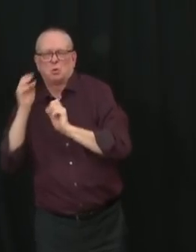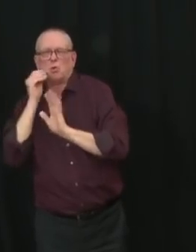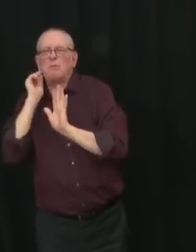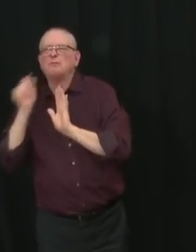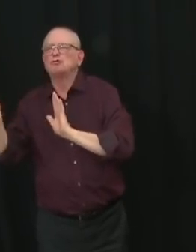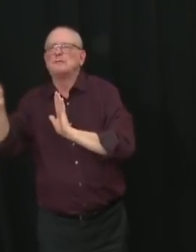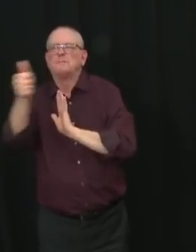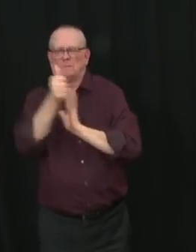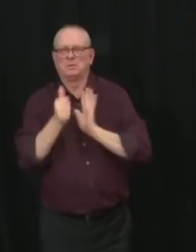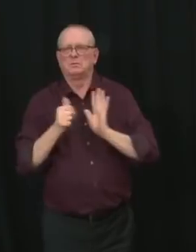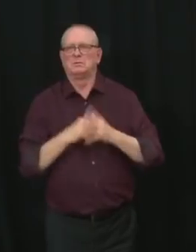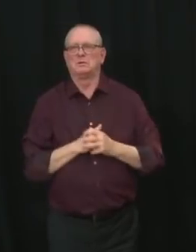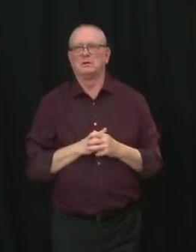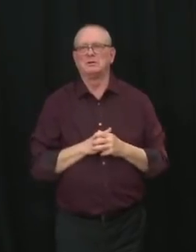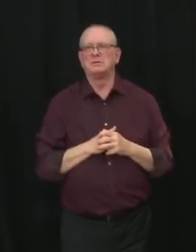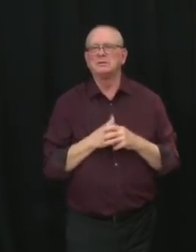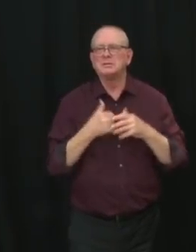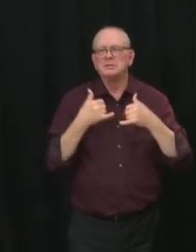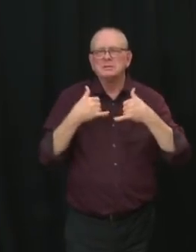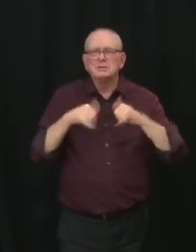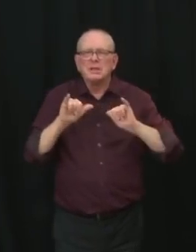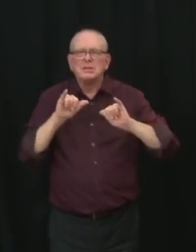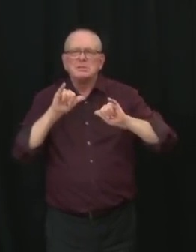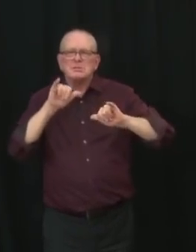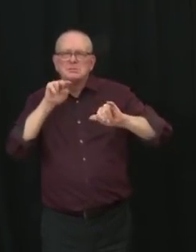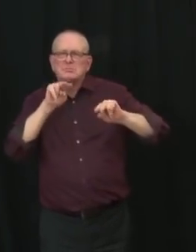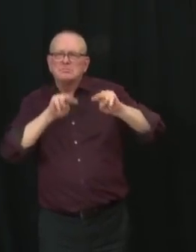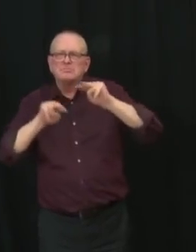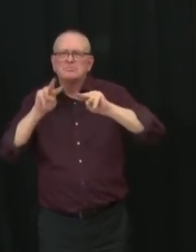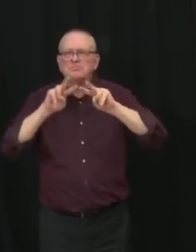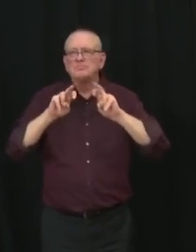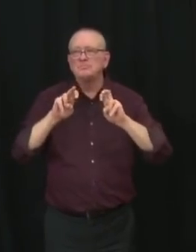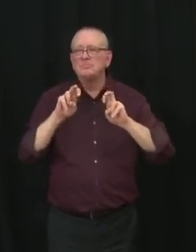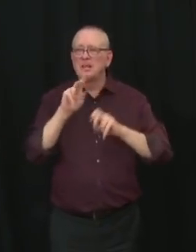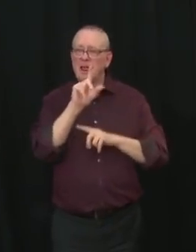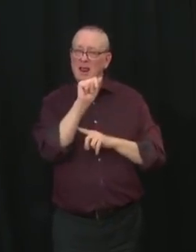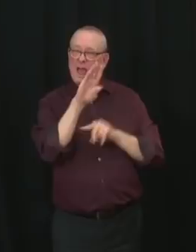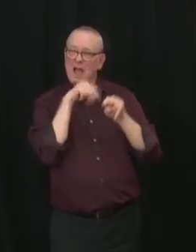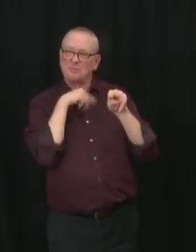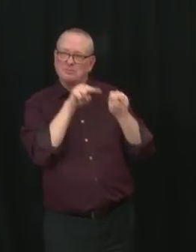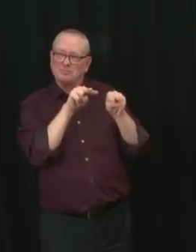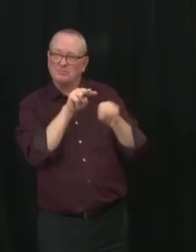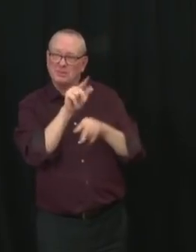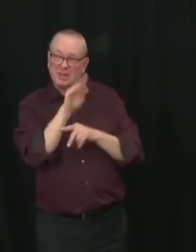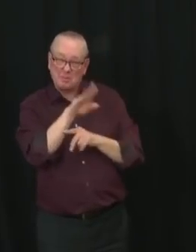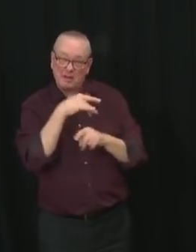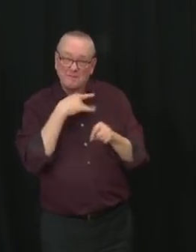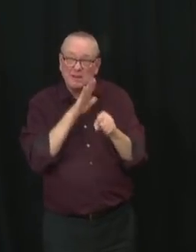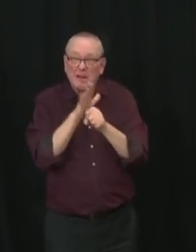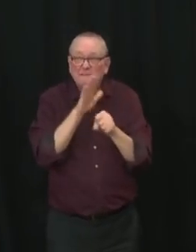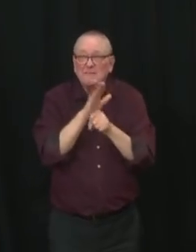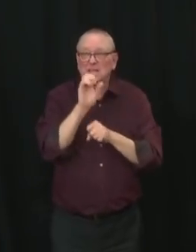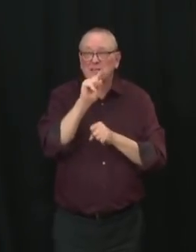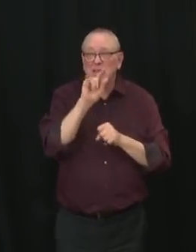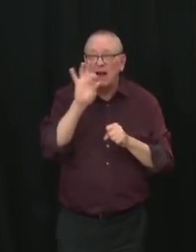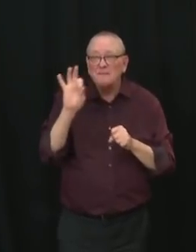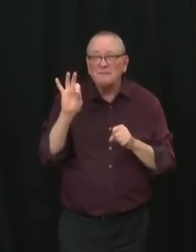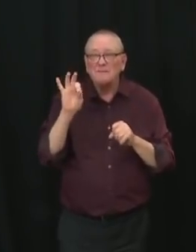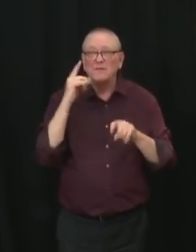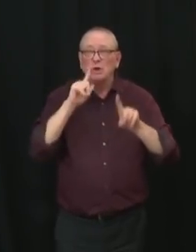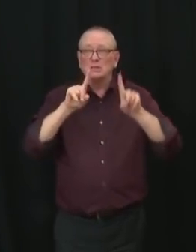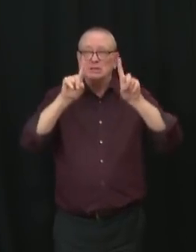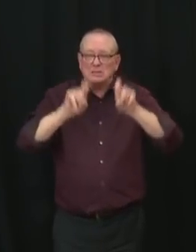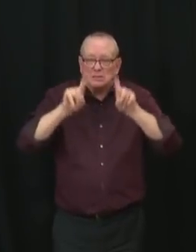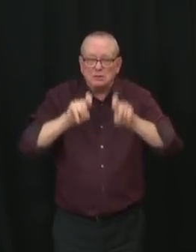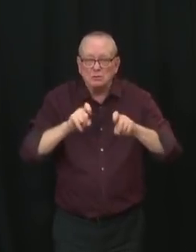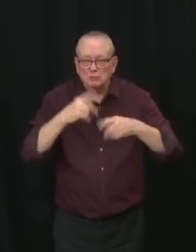and evaluate the capacity of our labs. At this point, we are able to meet the demand for all these high-risk individuals in a